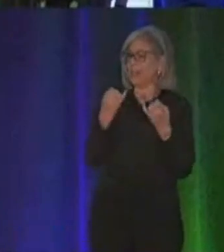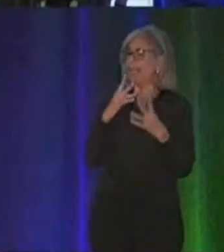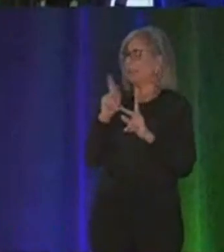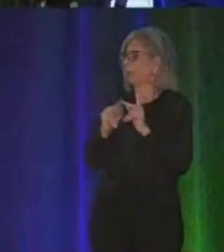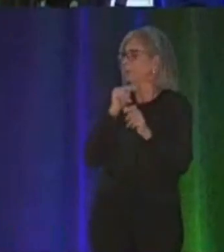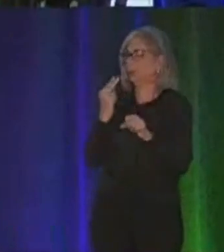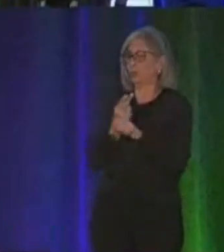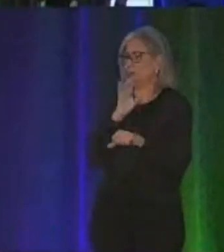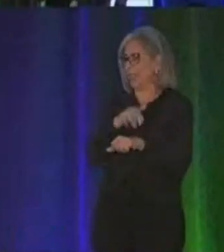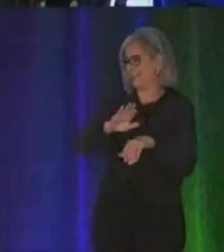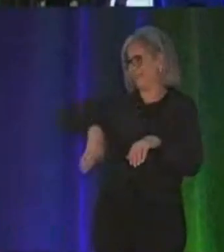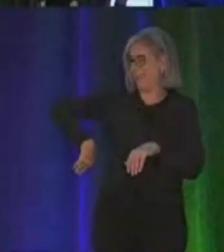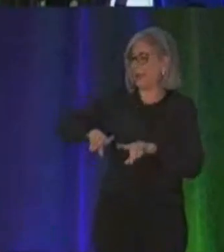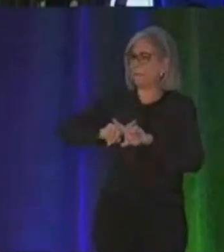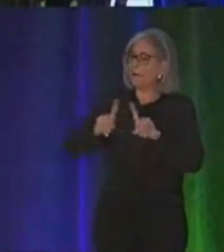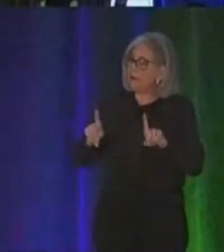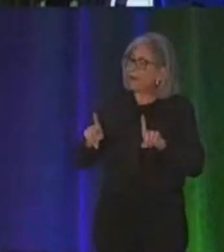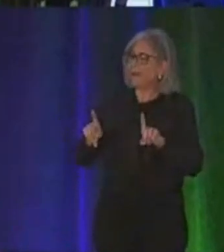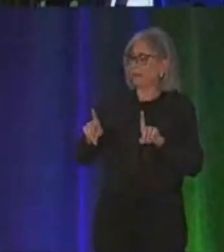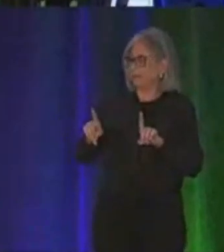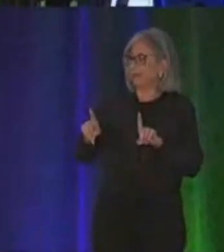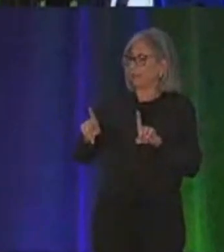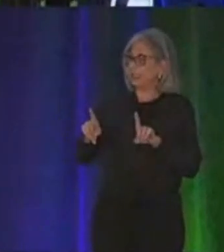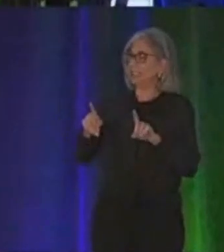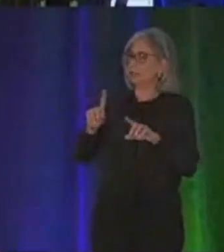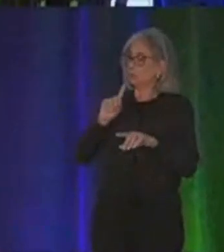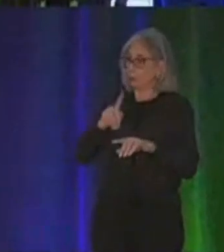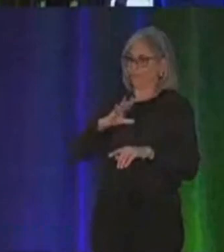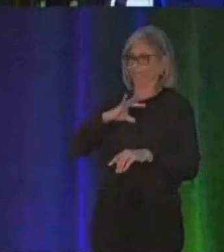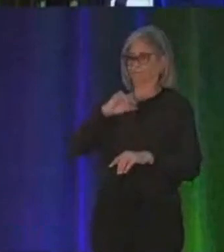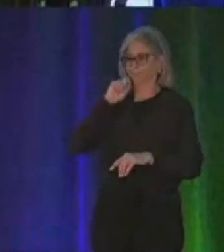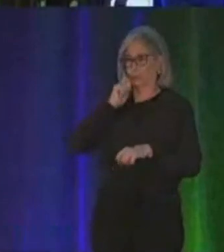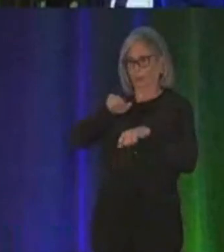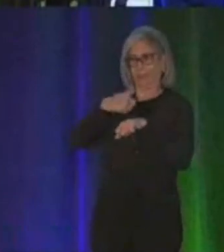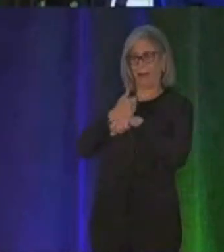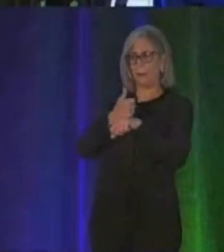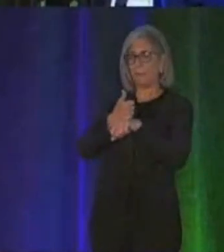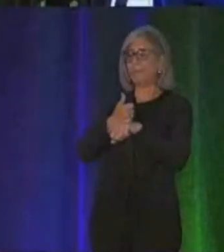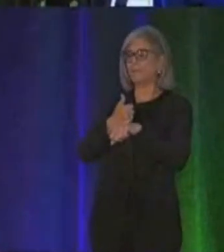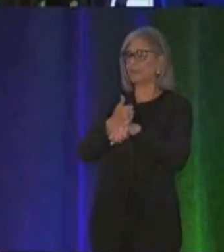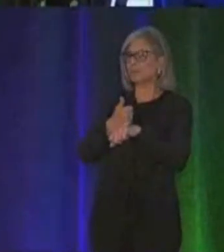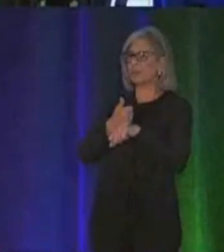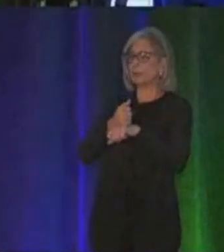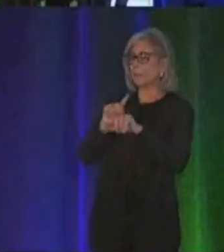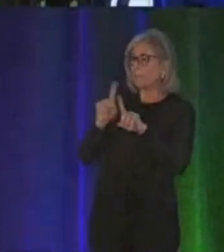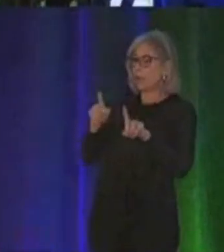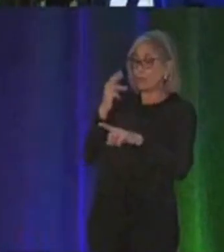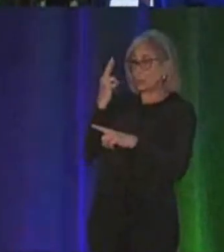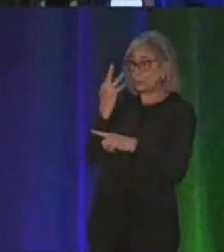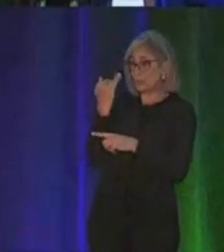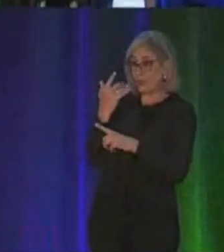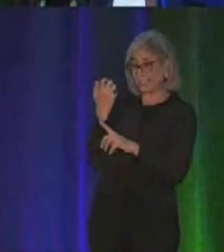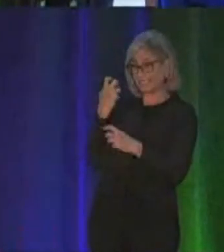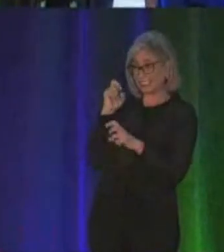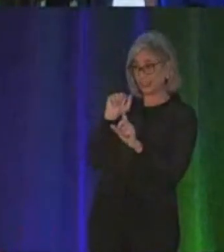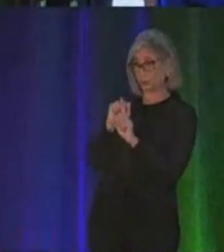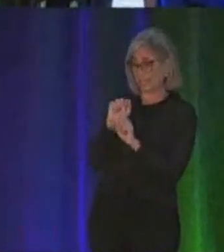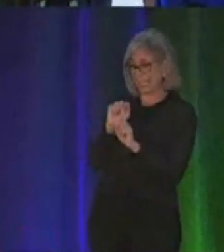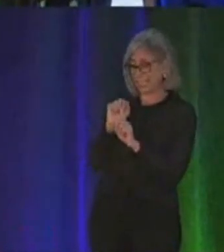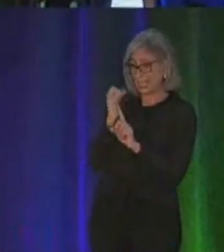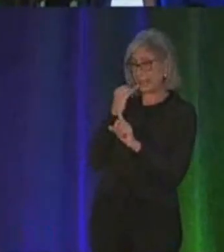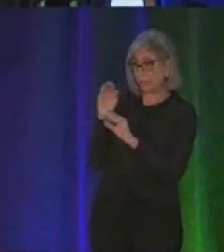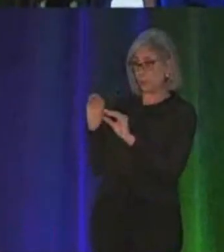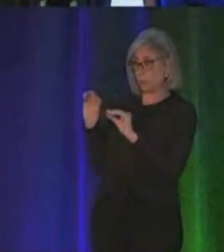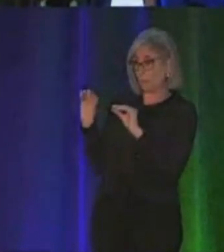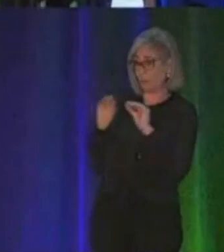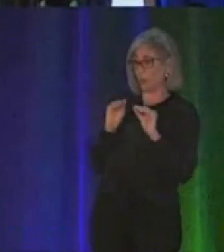that. But it is a very cool setup. You just need to be, the reason it's tricky is if you move your Lambda functions